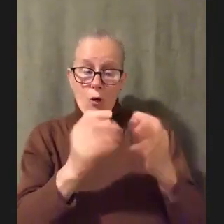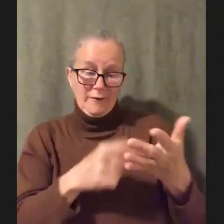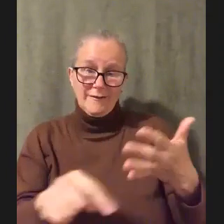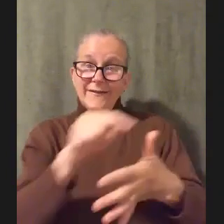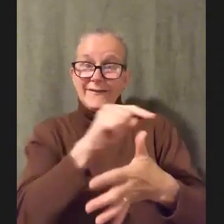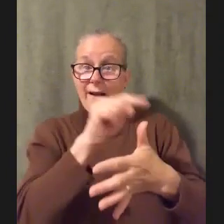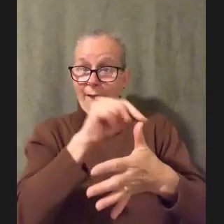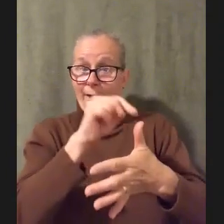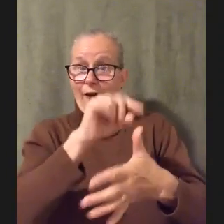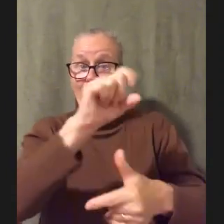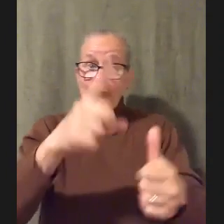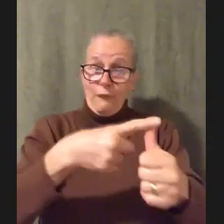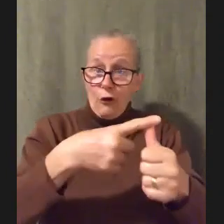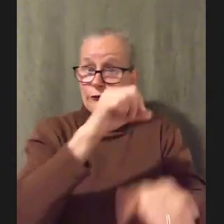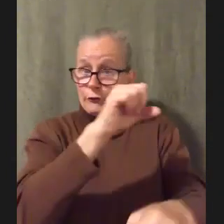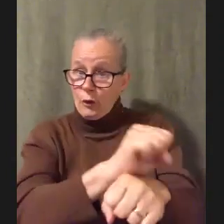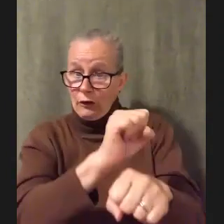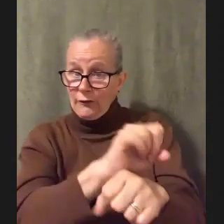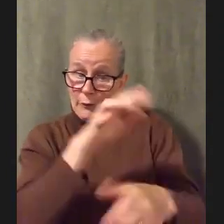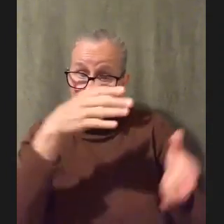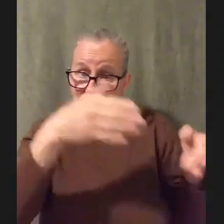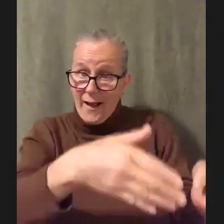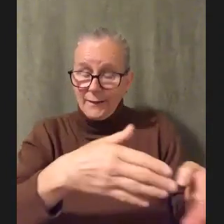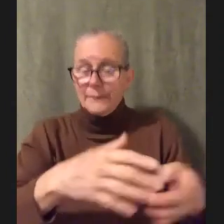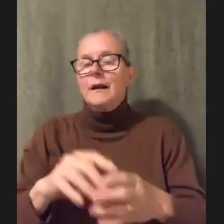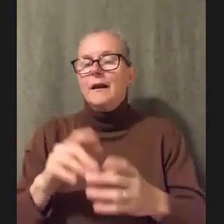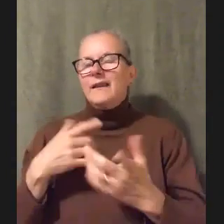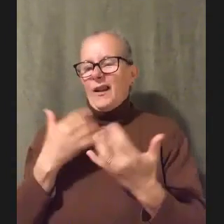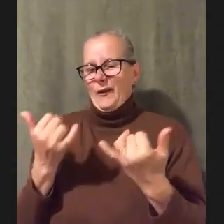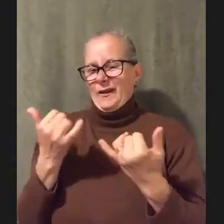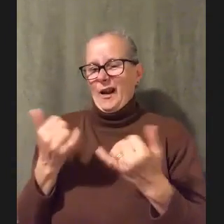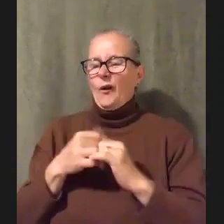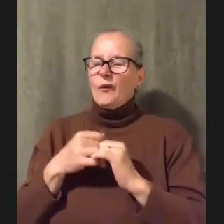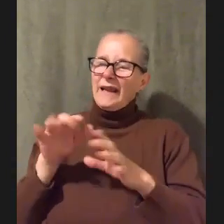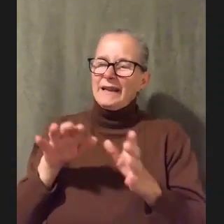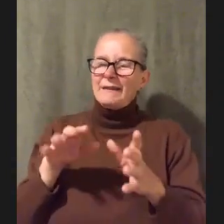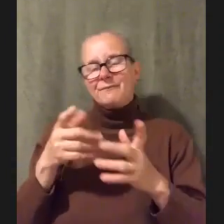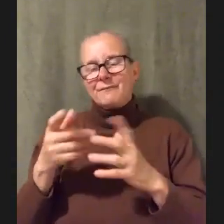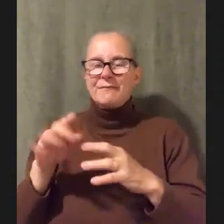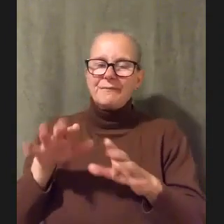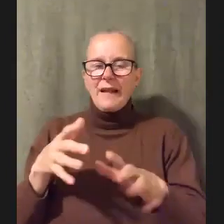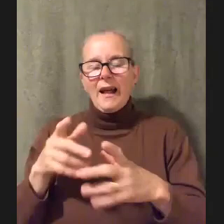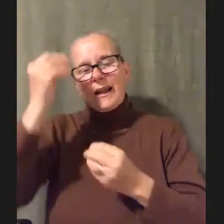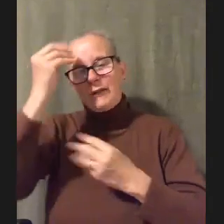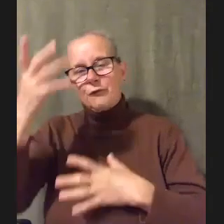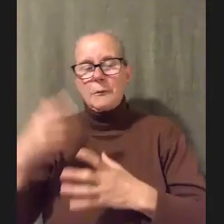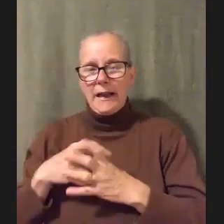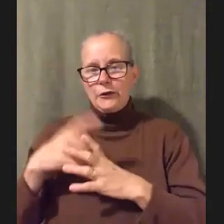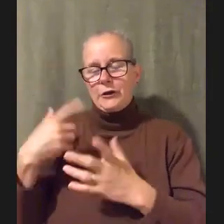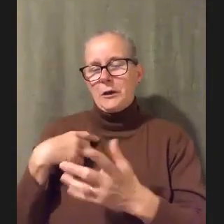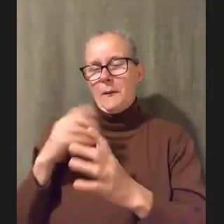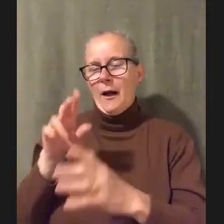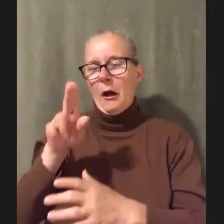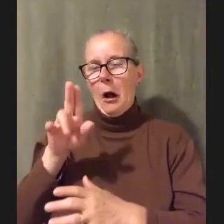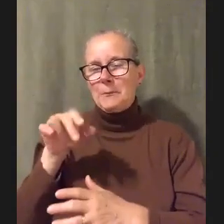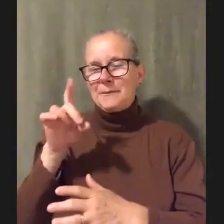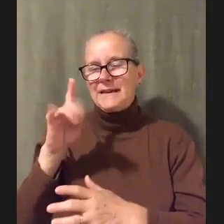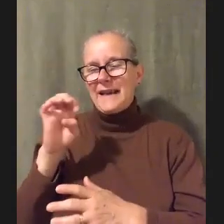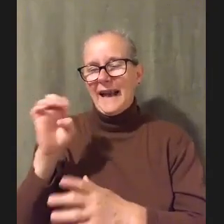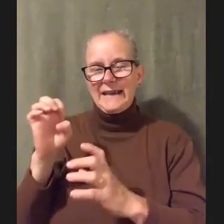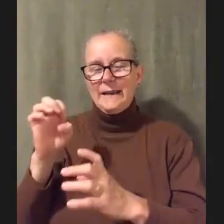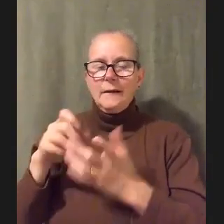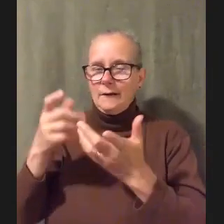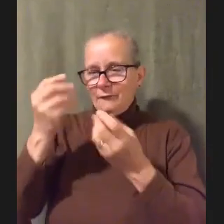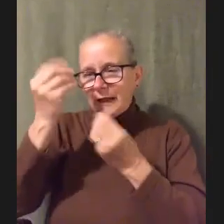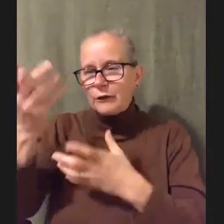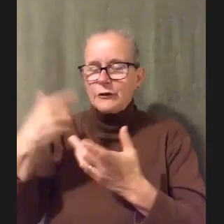control. And at this point in the epidemic, the marginal information by updating figures on those Saturdays and Sundays,